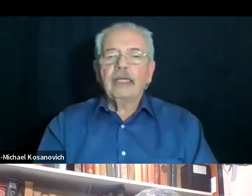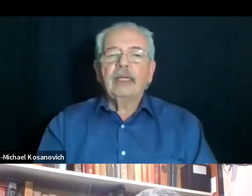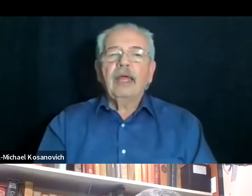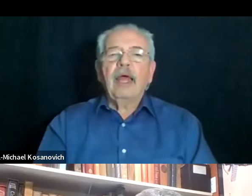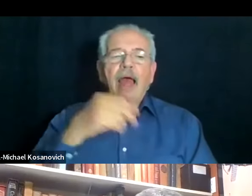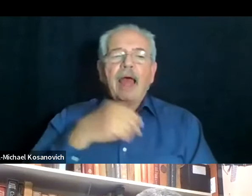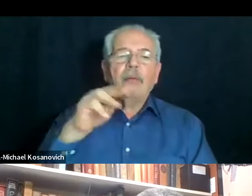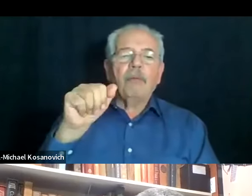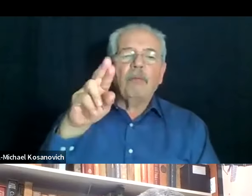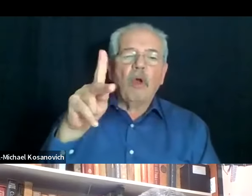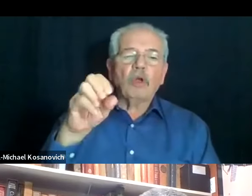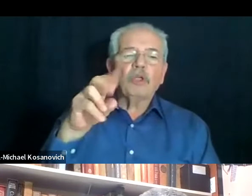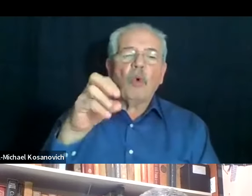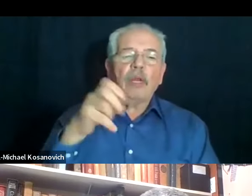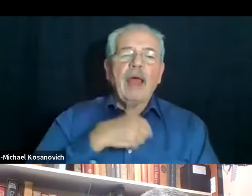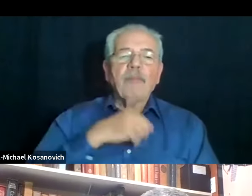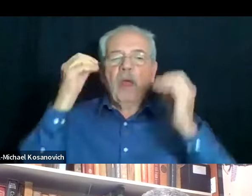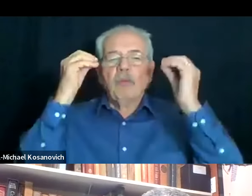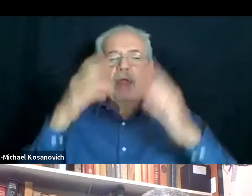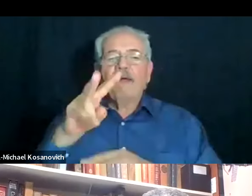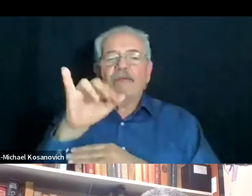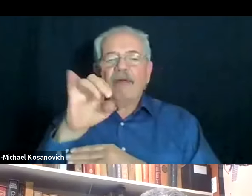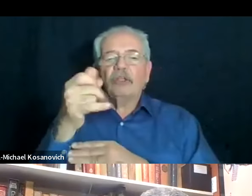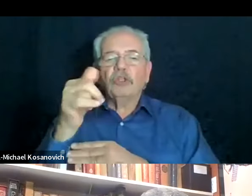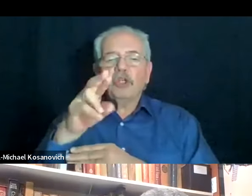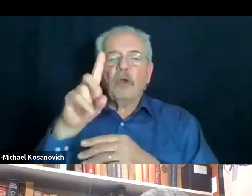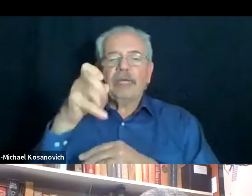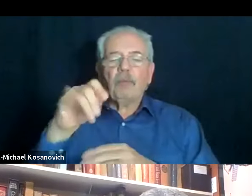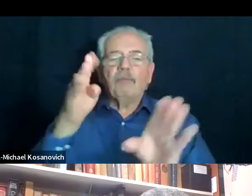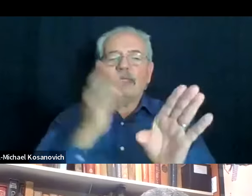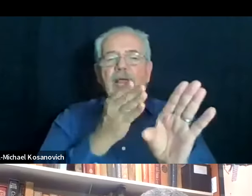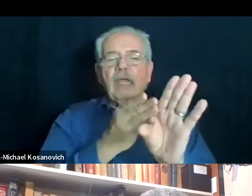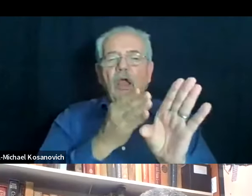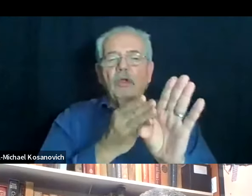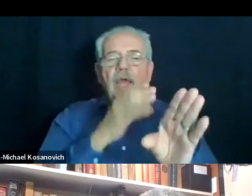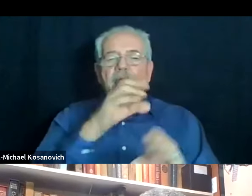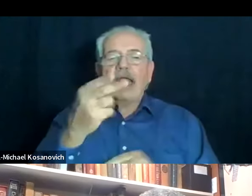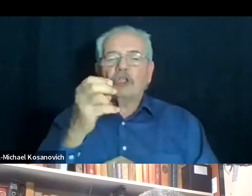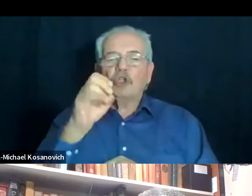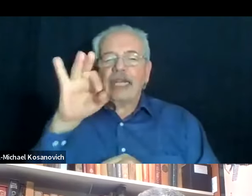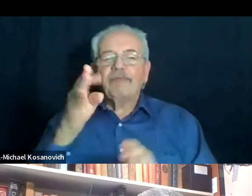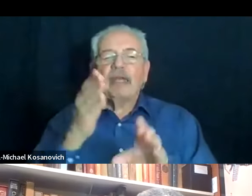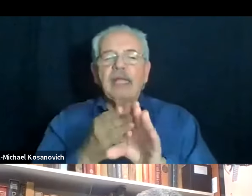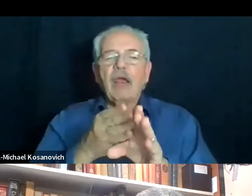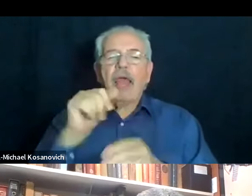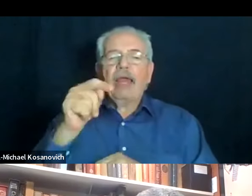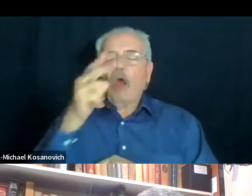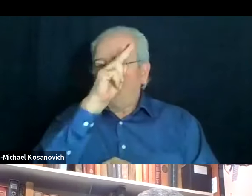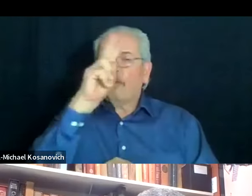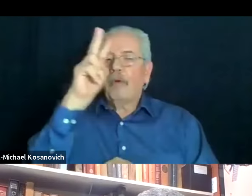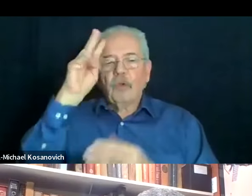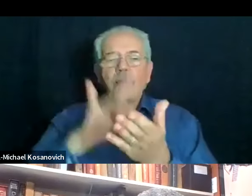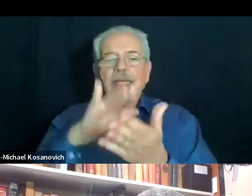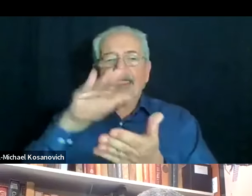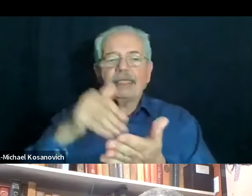Hi, I'm Mark Snowden, a professor and vice chair in the Department of Psychiatry and the chief of psychiatry at Harborview Medical Center,